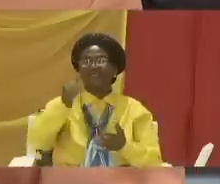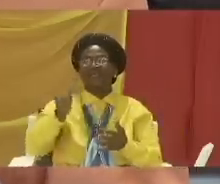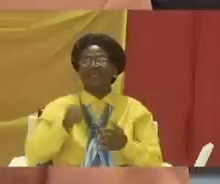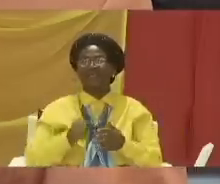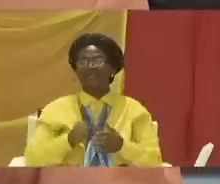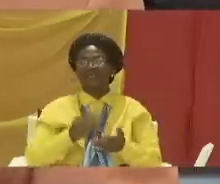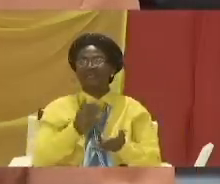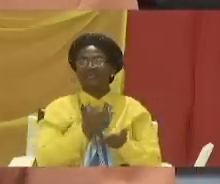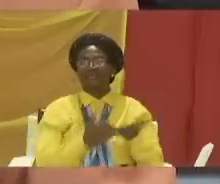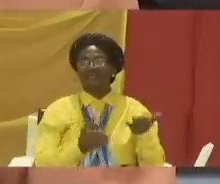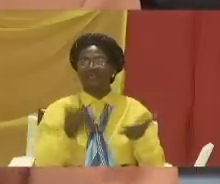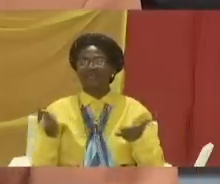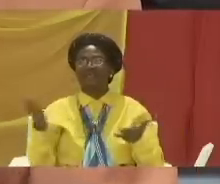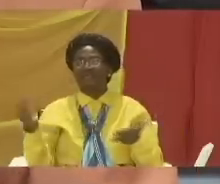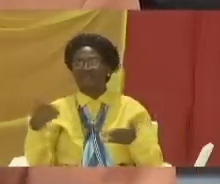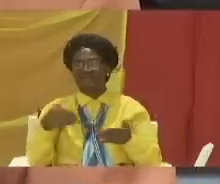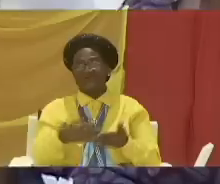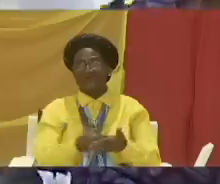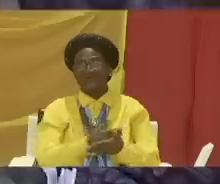Something new is coming your way.